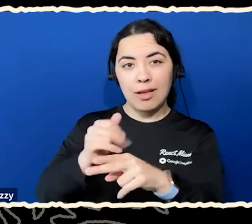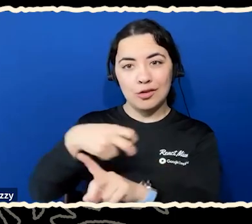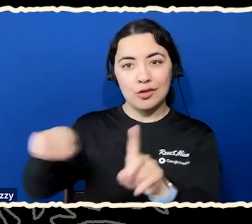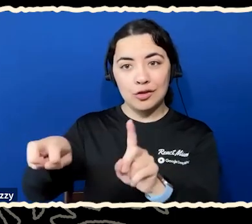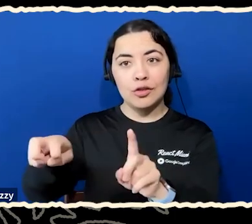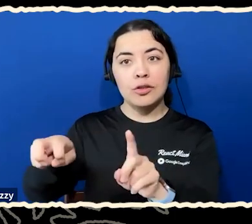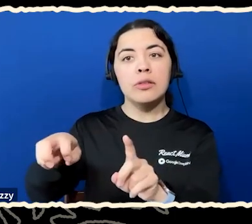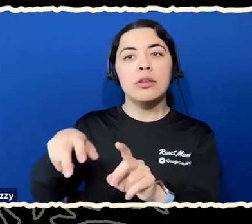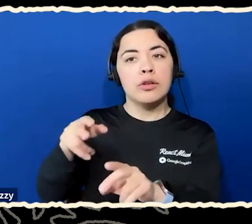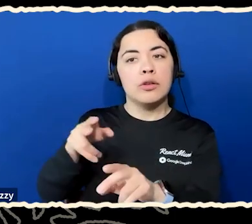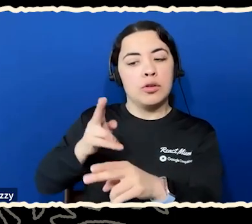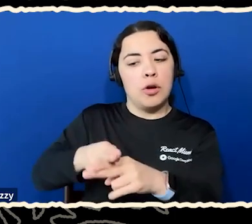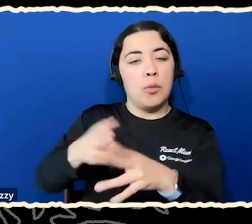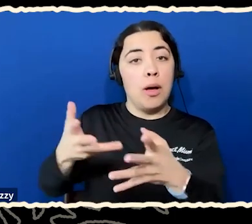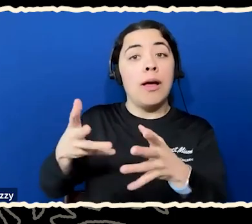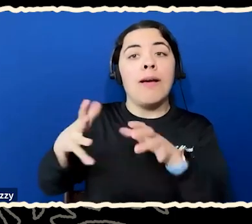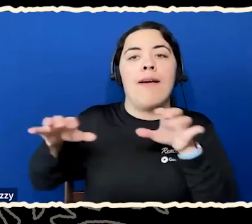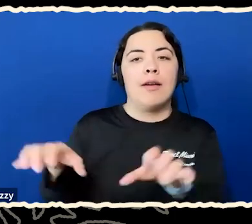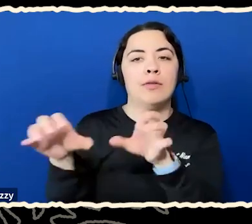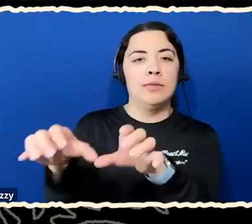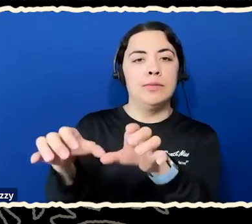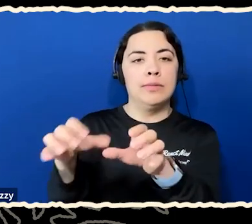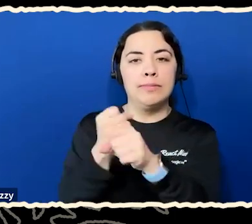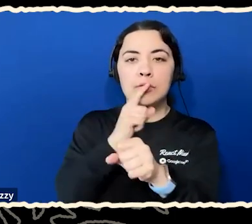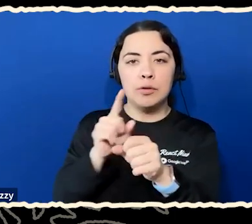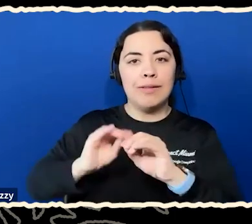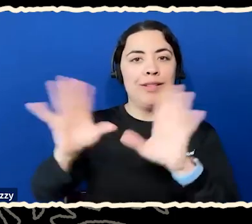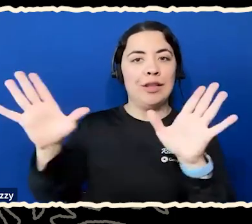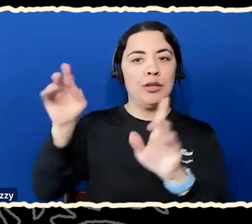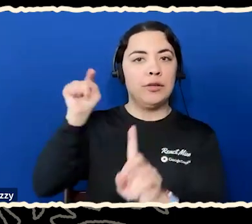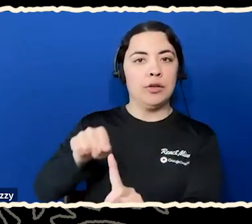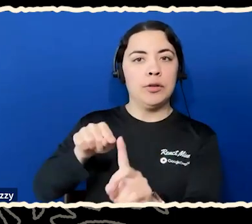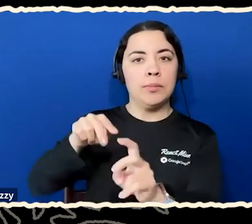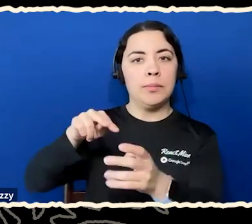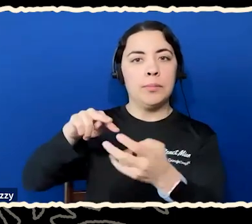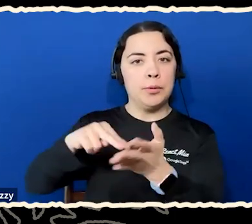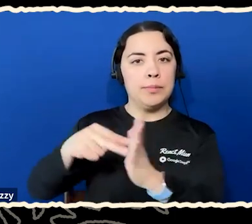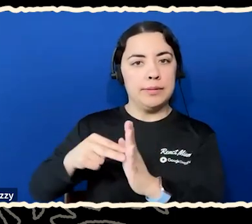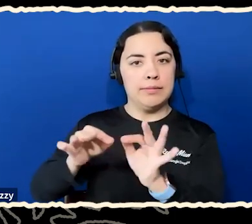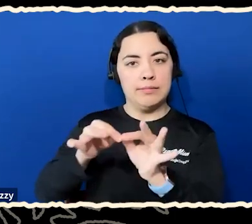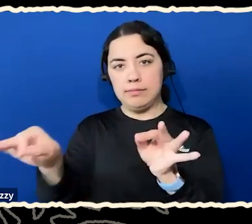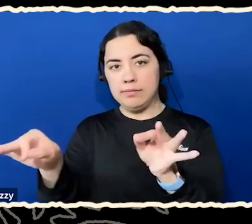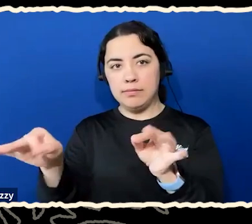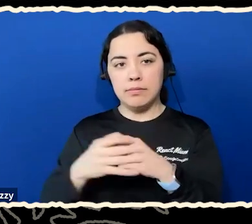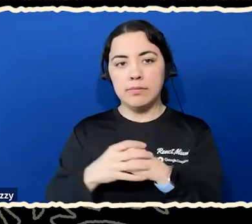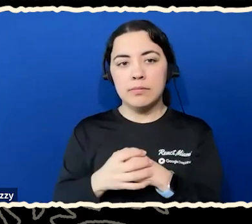that it's clear what sort of behavior this is. And let's see if that will also work.